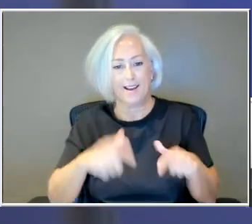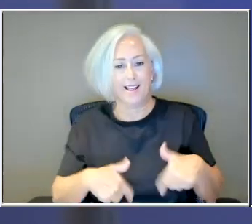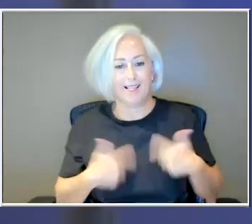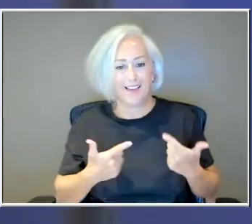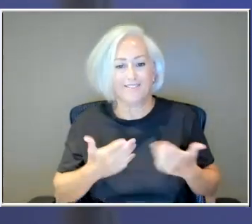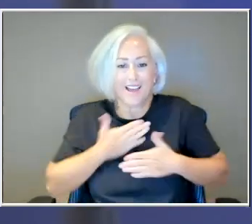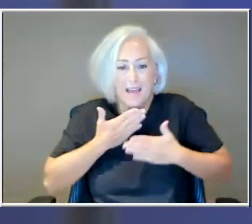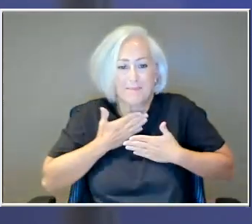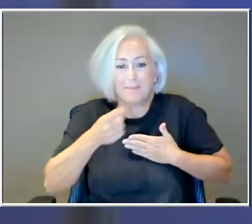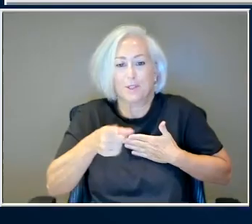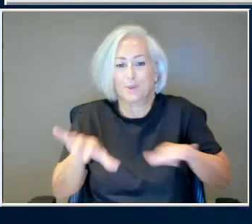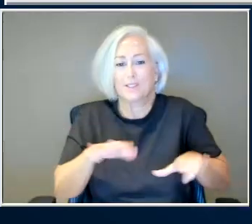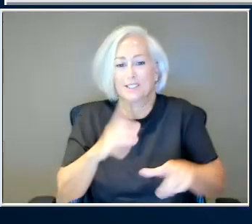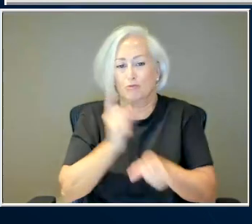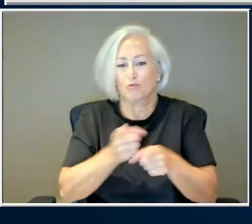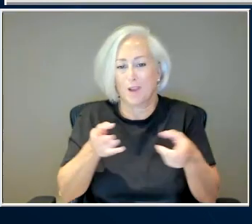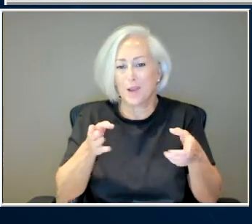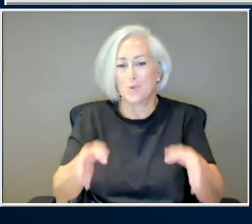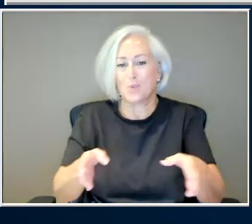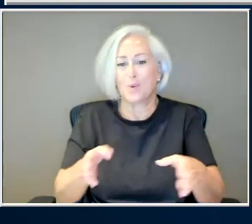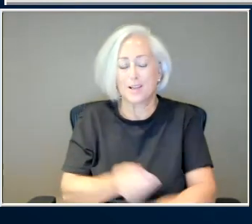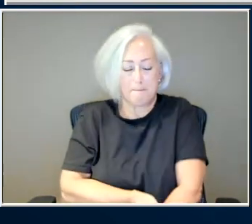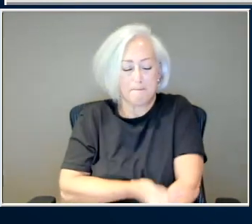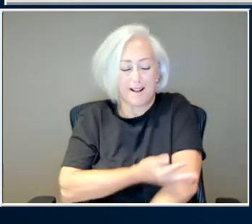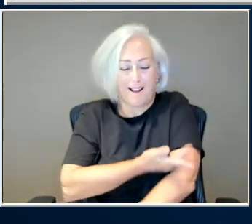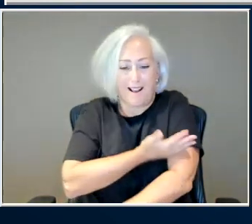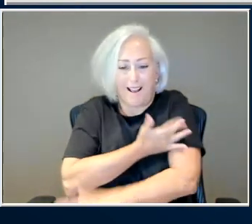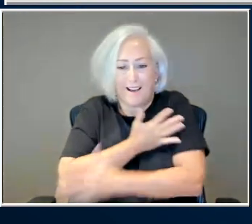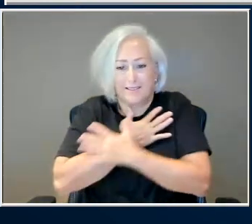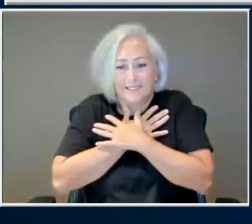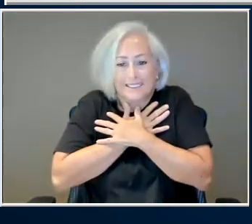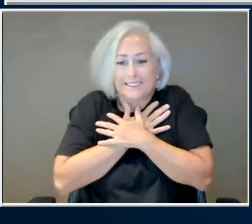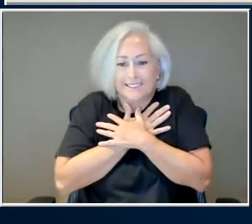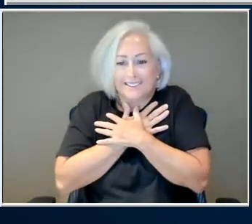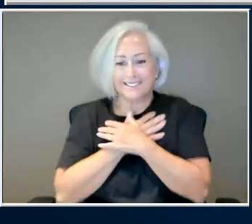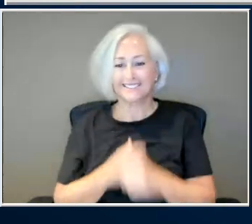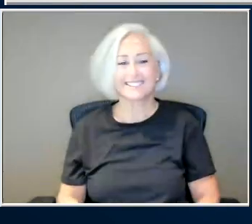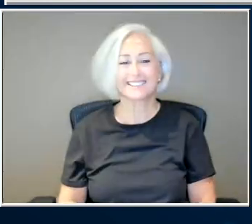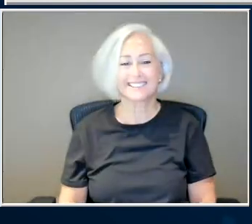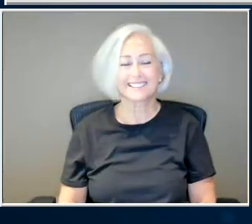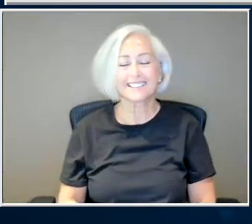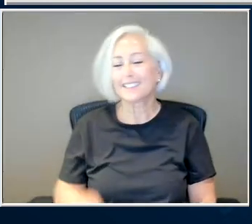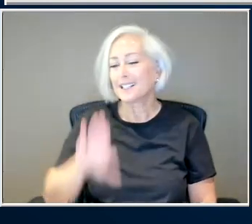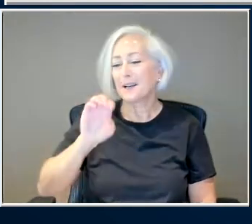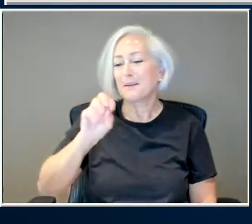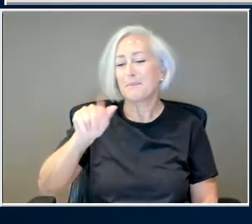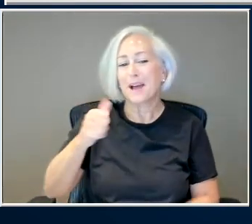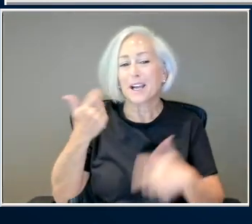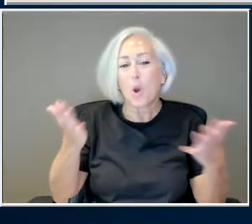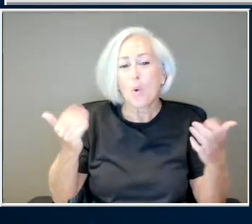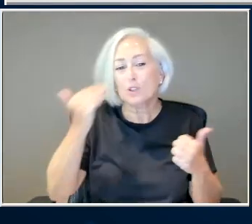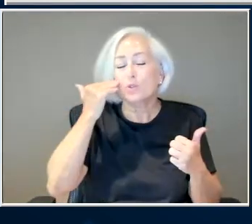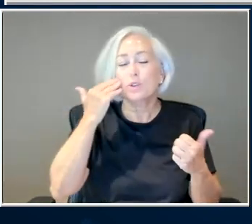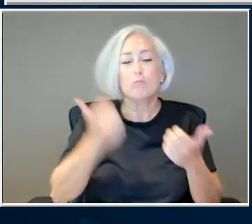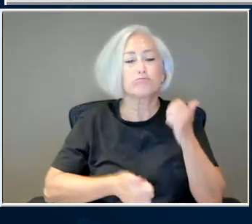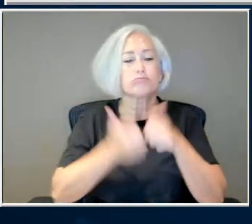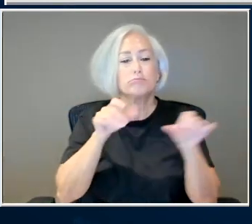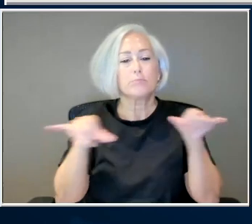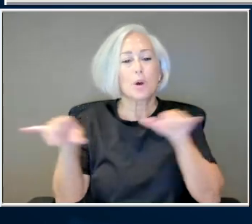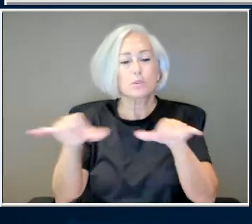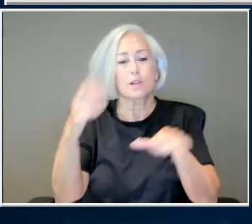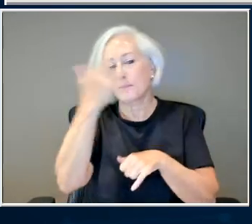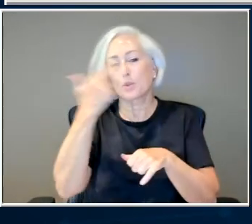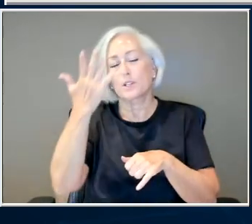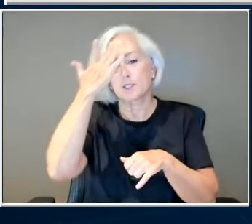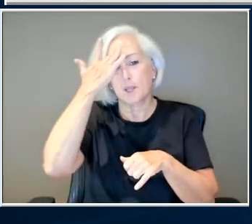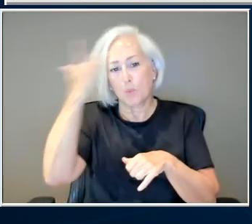way. Yeah. Goosebumps, you said. Goosebumps. Lots of goosebumps. Okay, Becca asks, what are the most common reasons why a transplant wouldn't